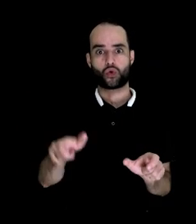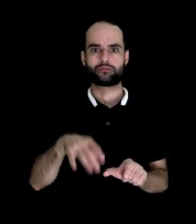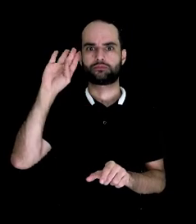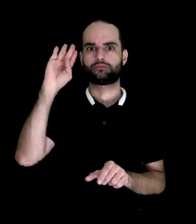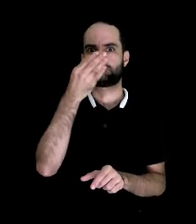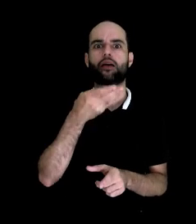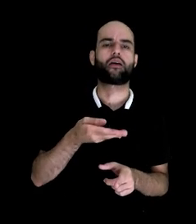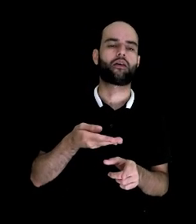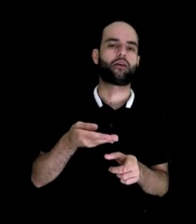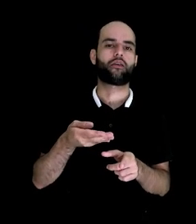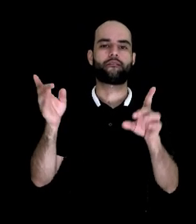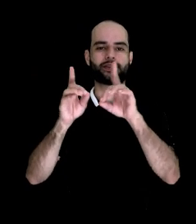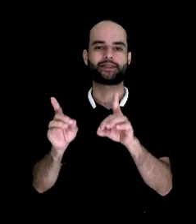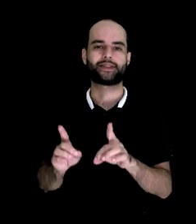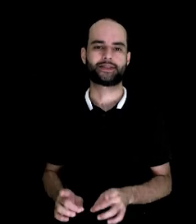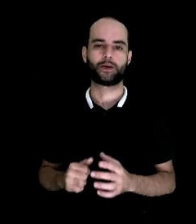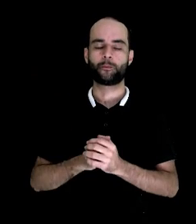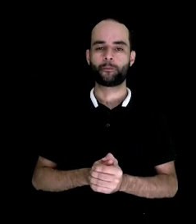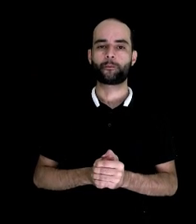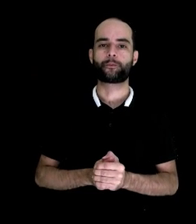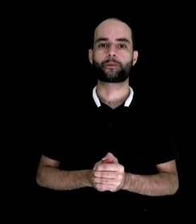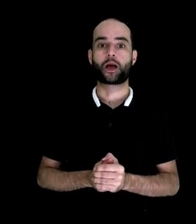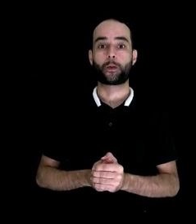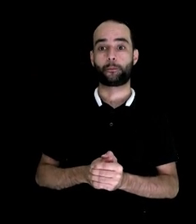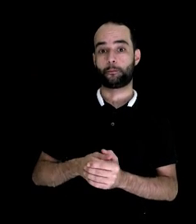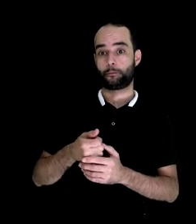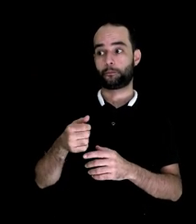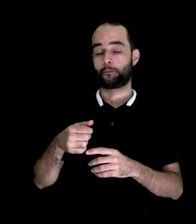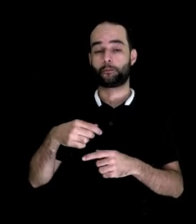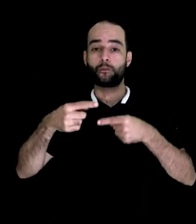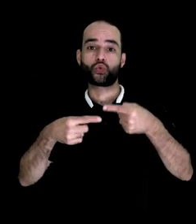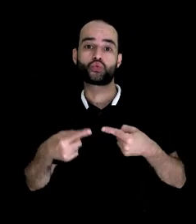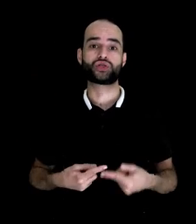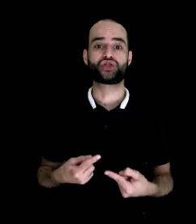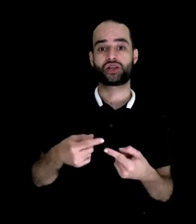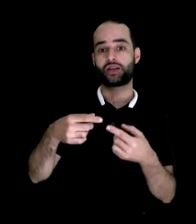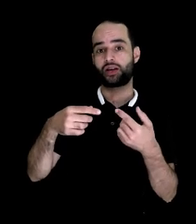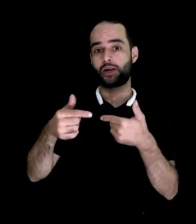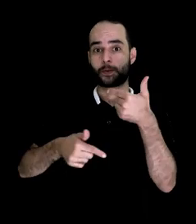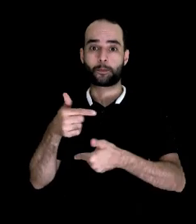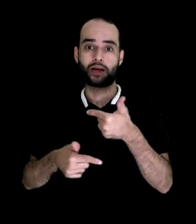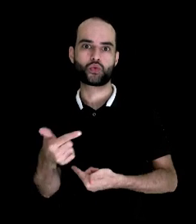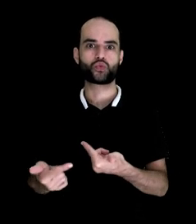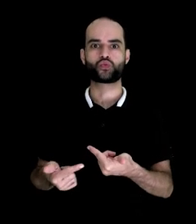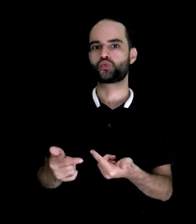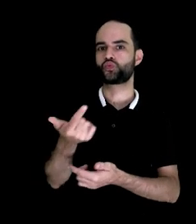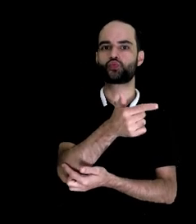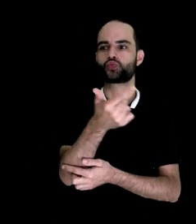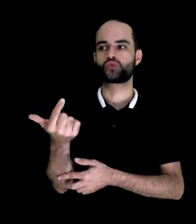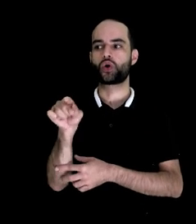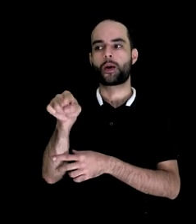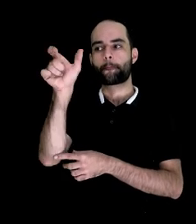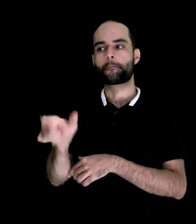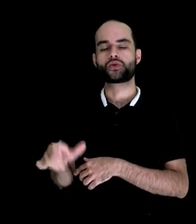with deafblindness. On the right side, there is a colorful photograph of a table. On it there are some